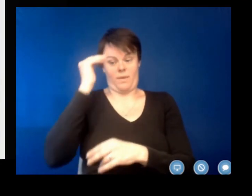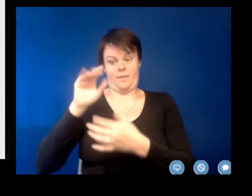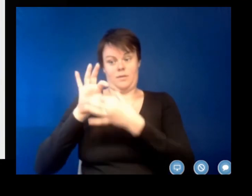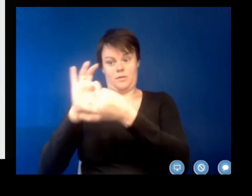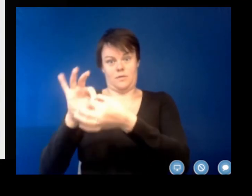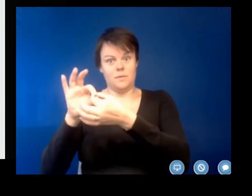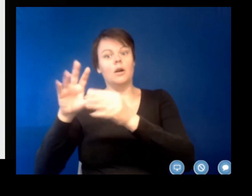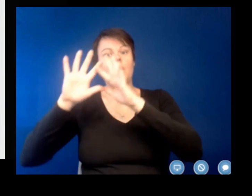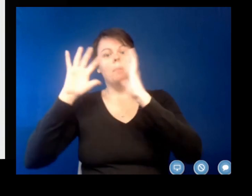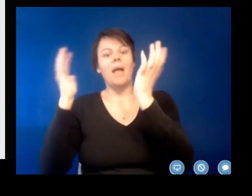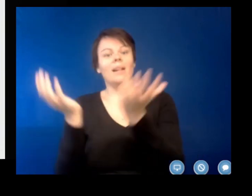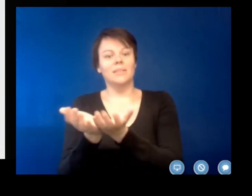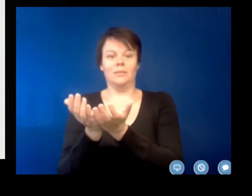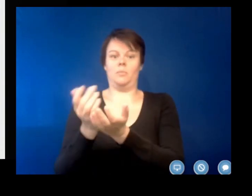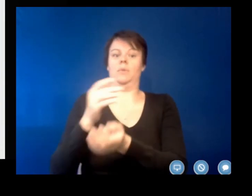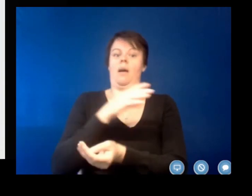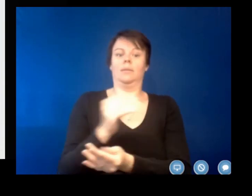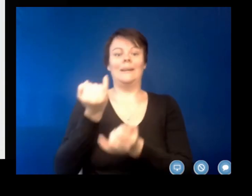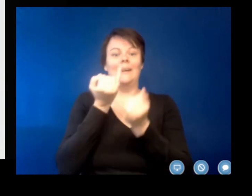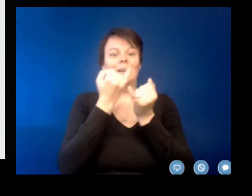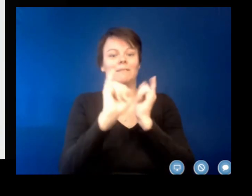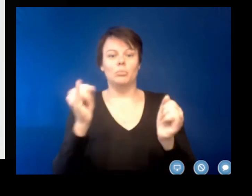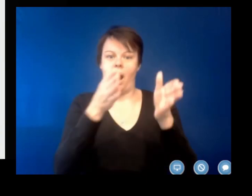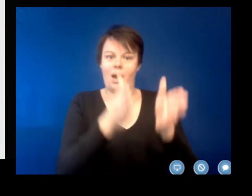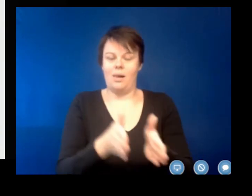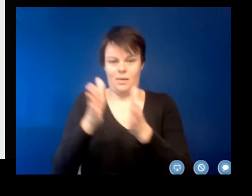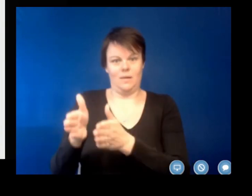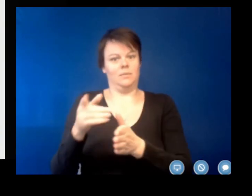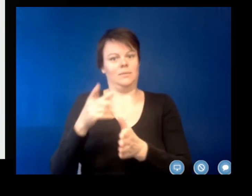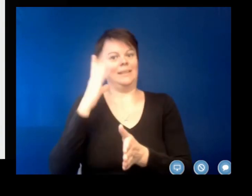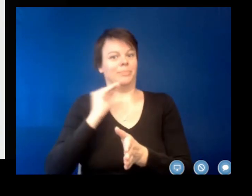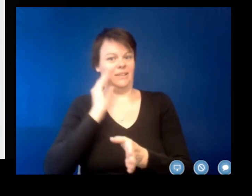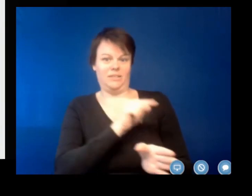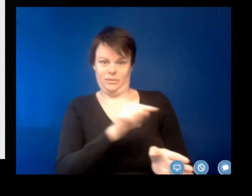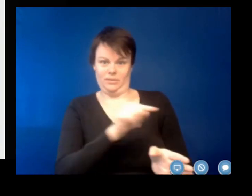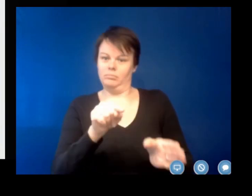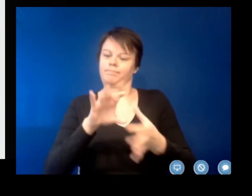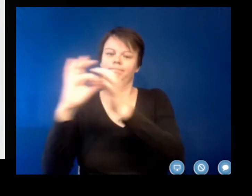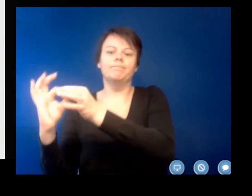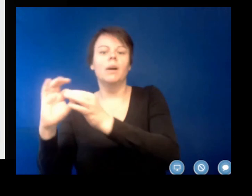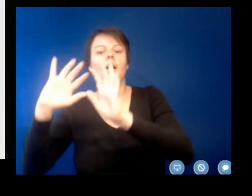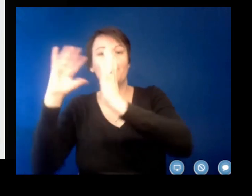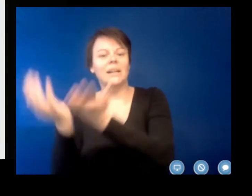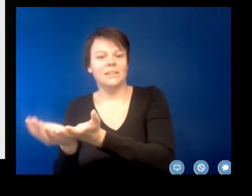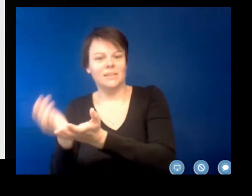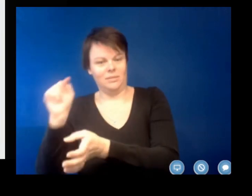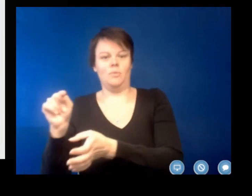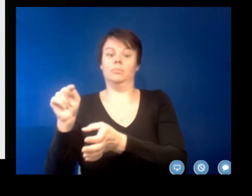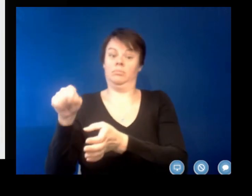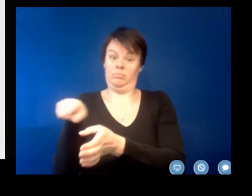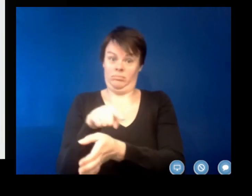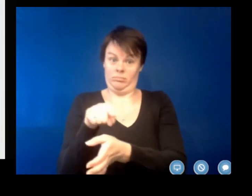and they all are acting in a way or motivated to action by